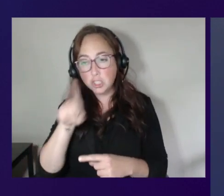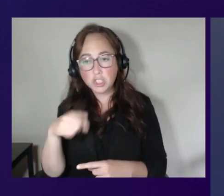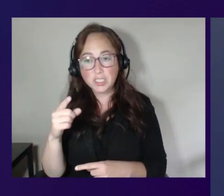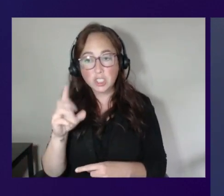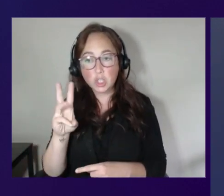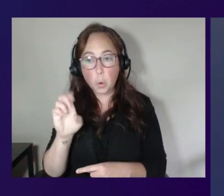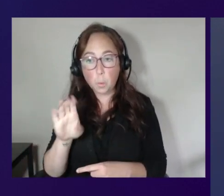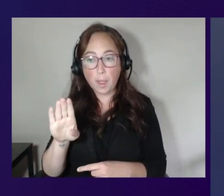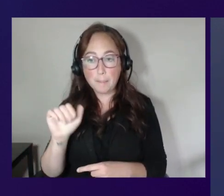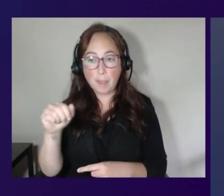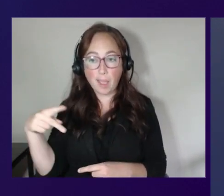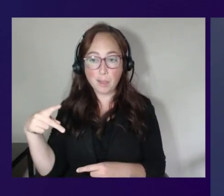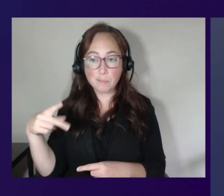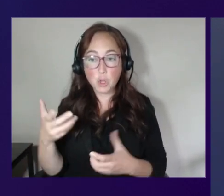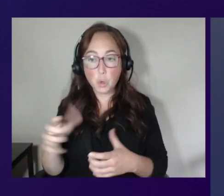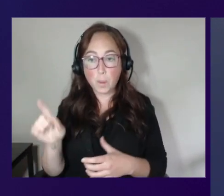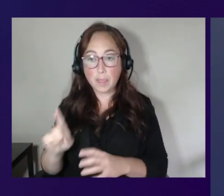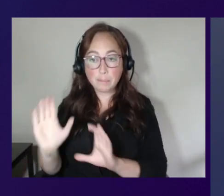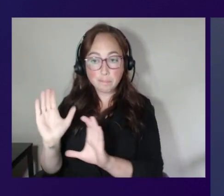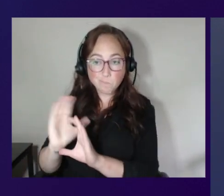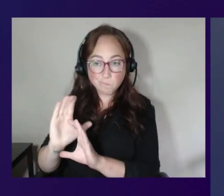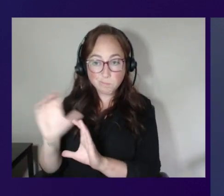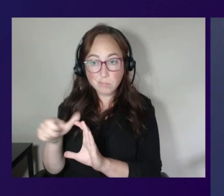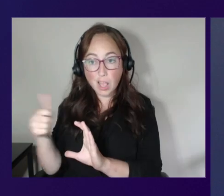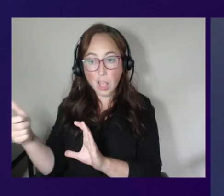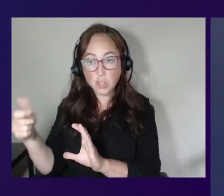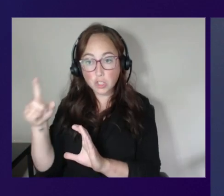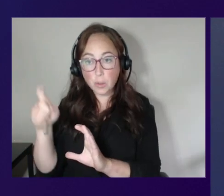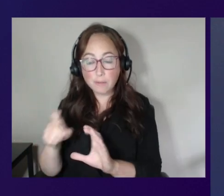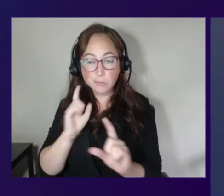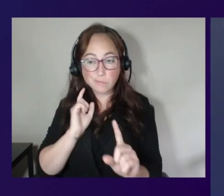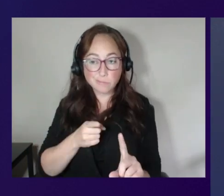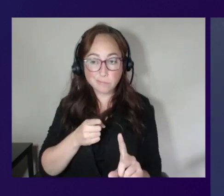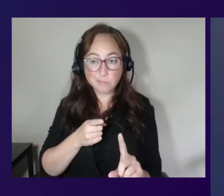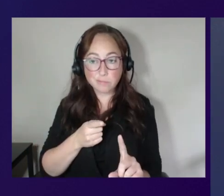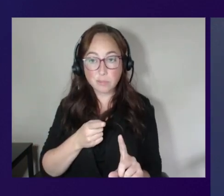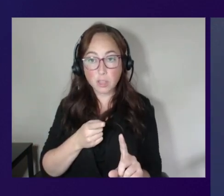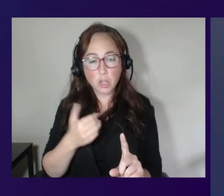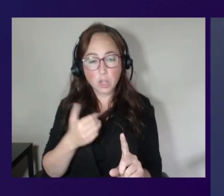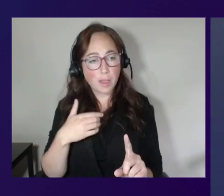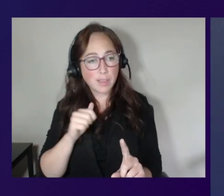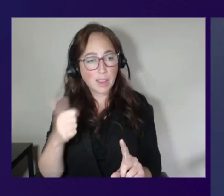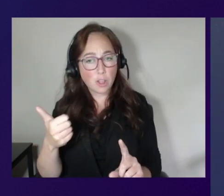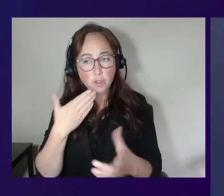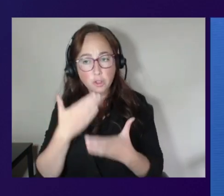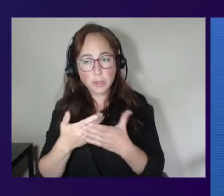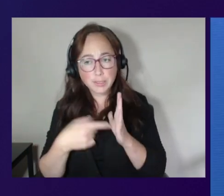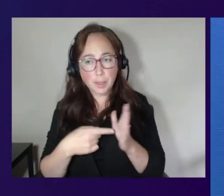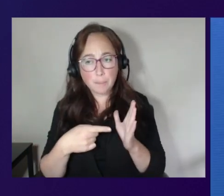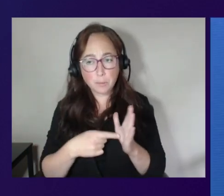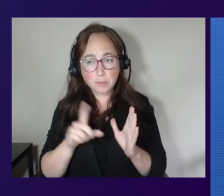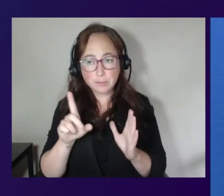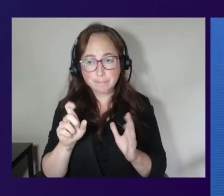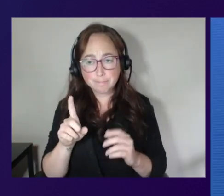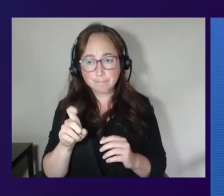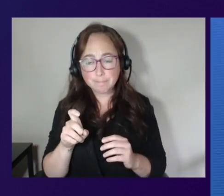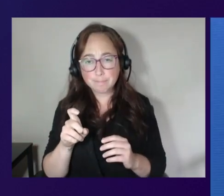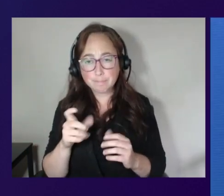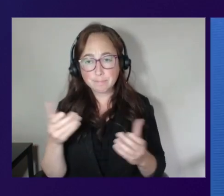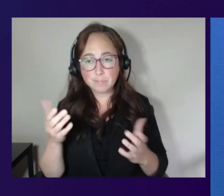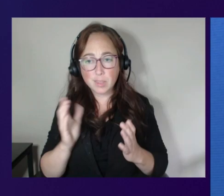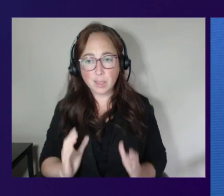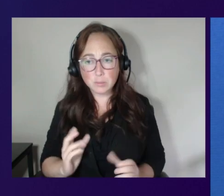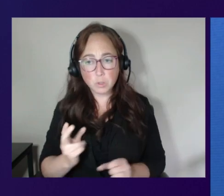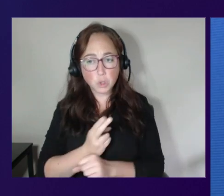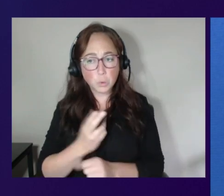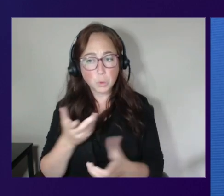don't want them browsing anywhere else. You need them to get to this. Do you have any other good examples of what customers are using